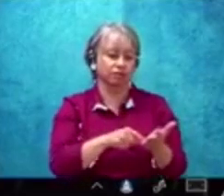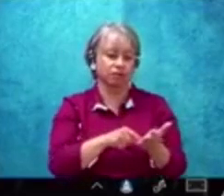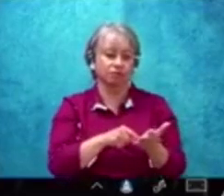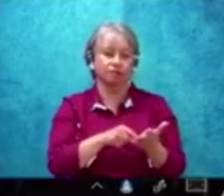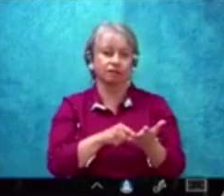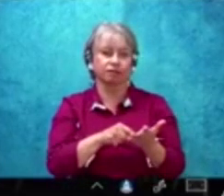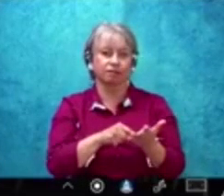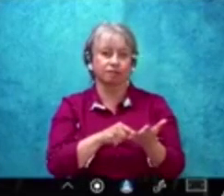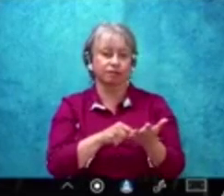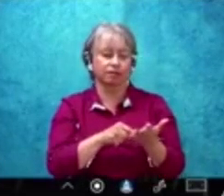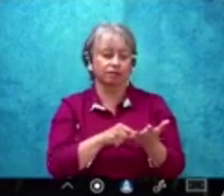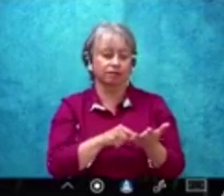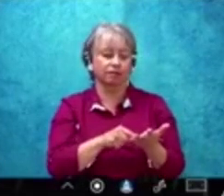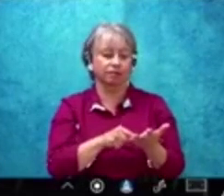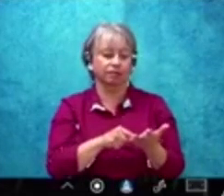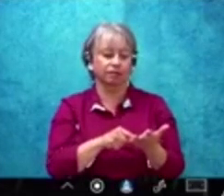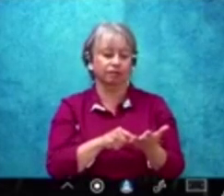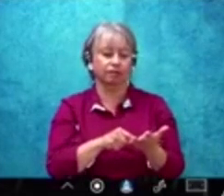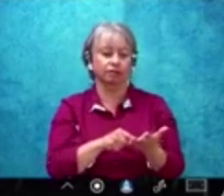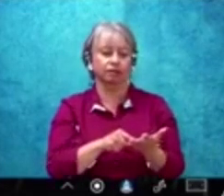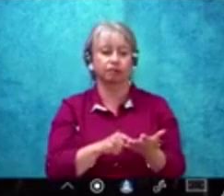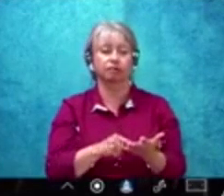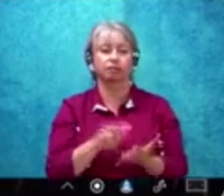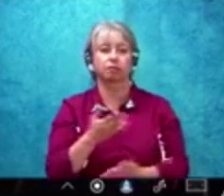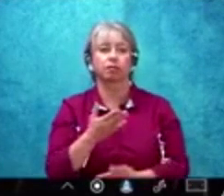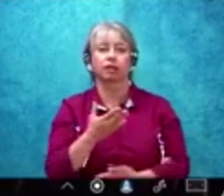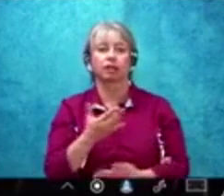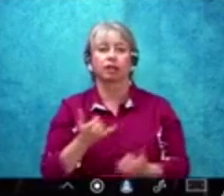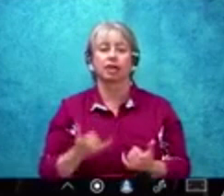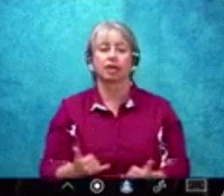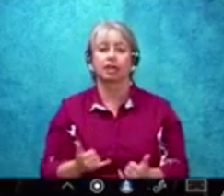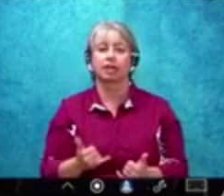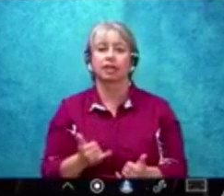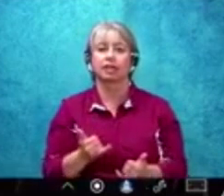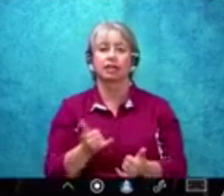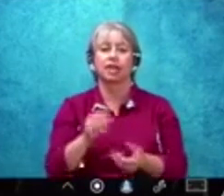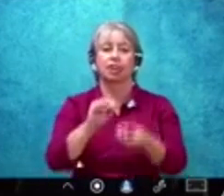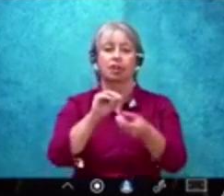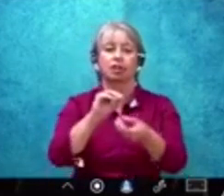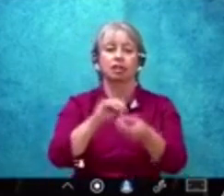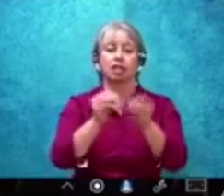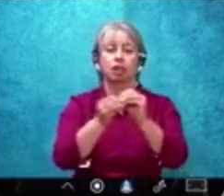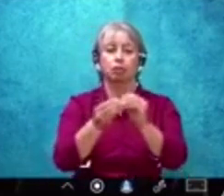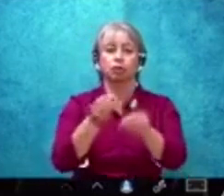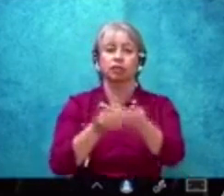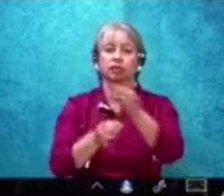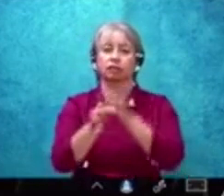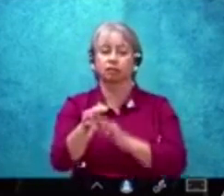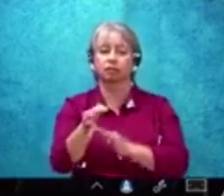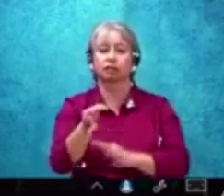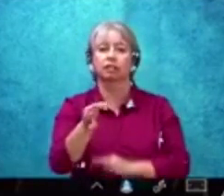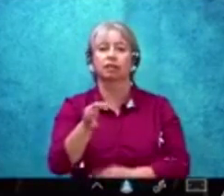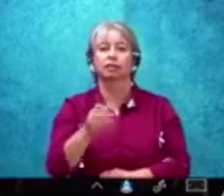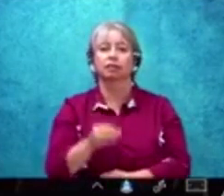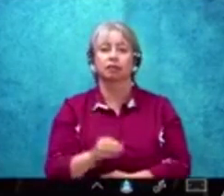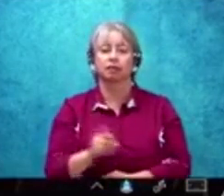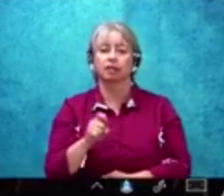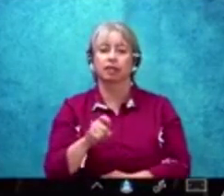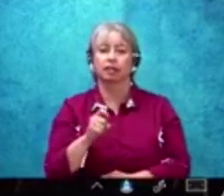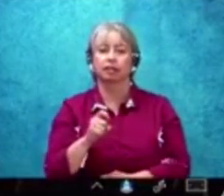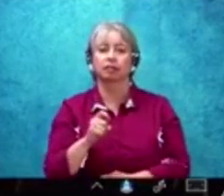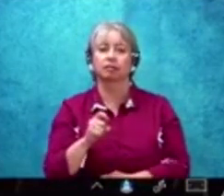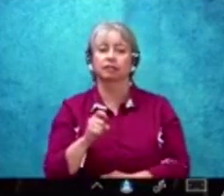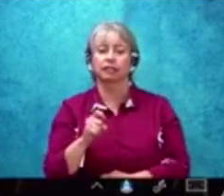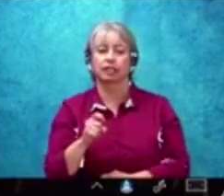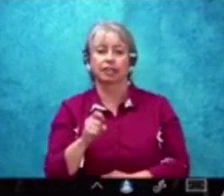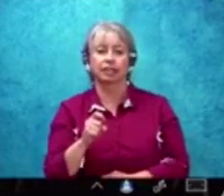There it is. And now we want to put in our 55. Oop, I got to have it on the button to